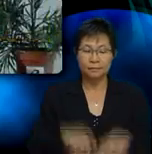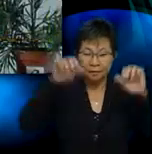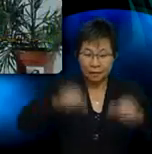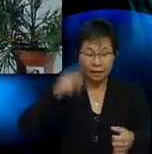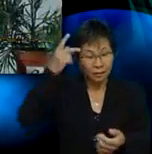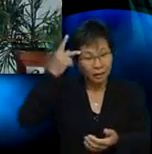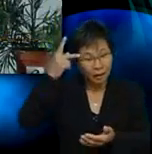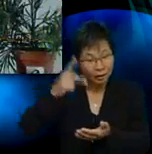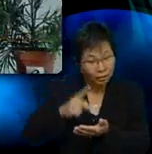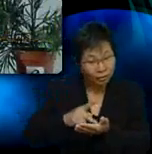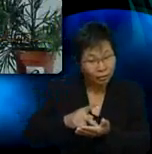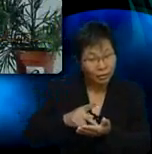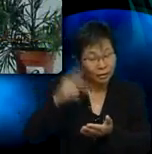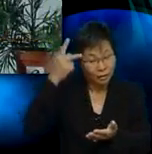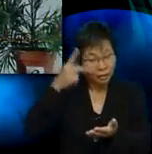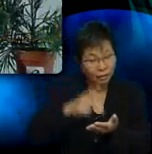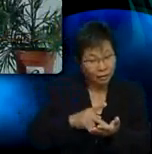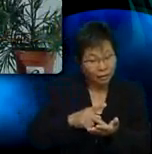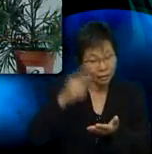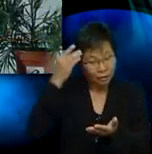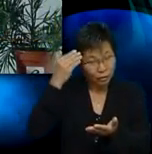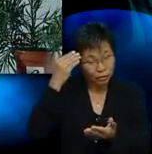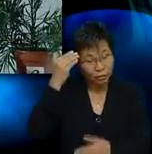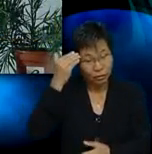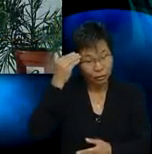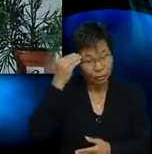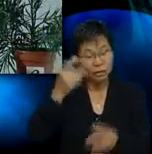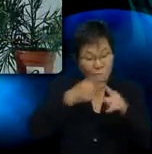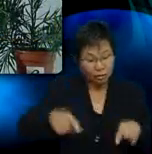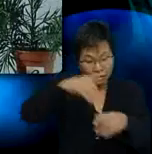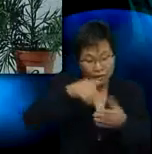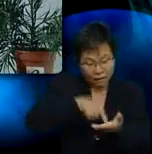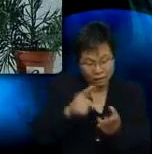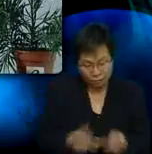Can you identify the difference in this pot?